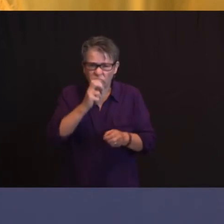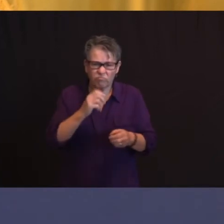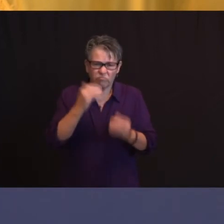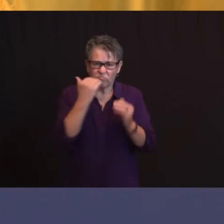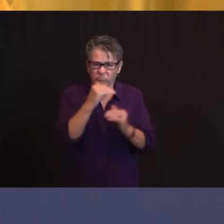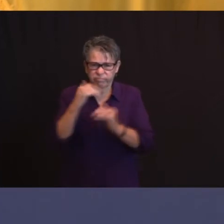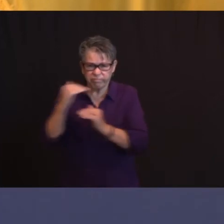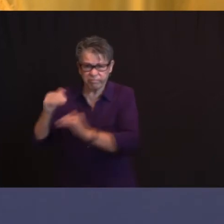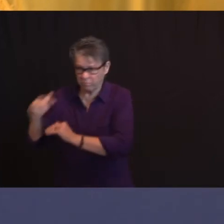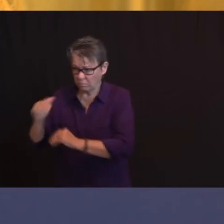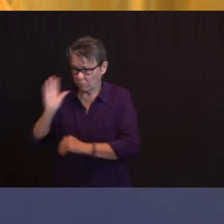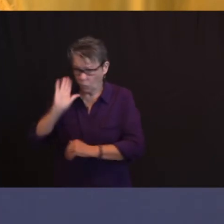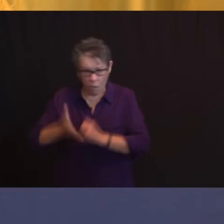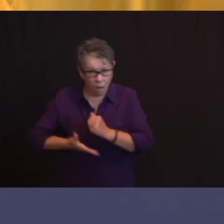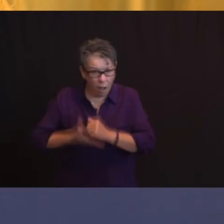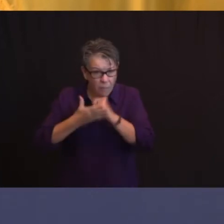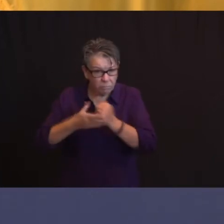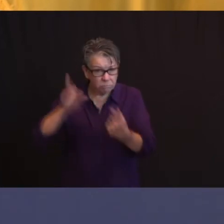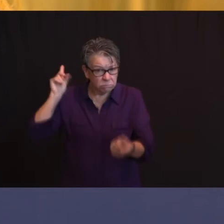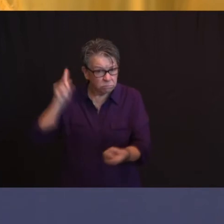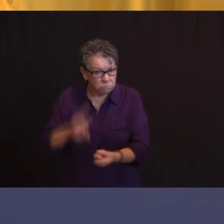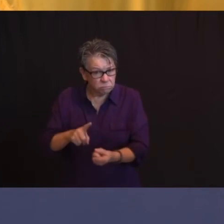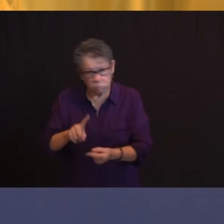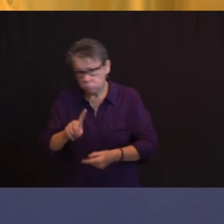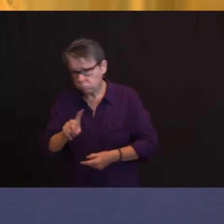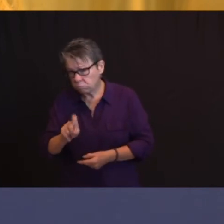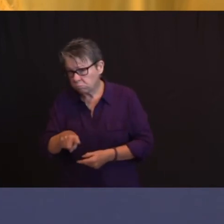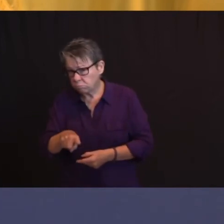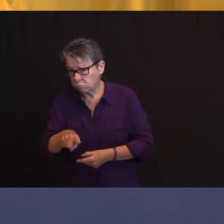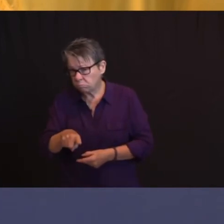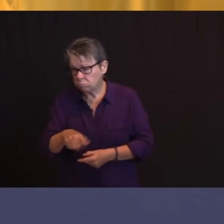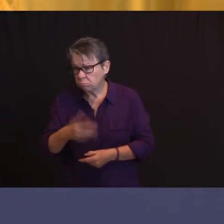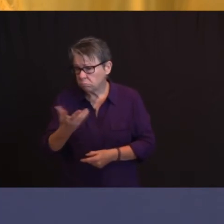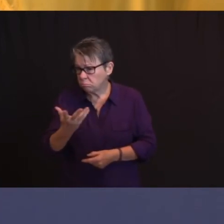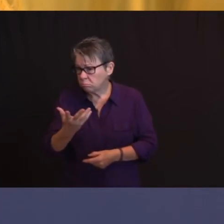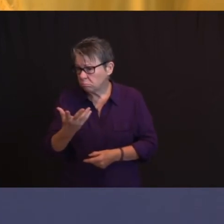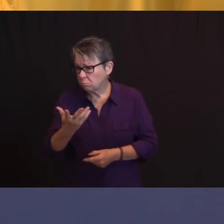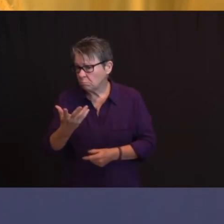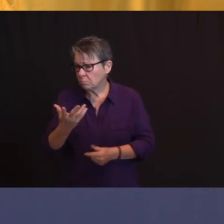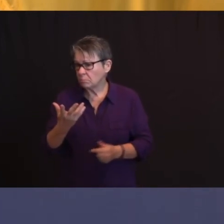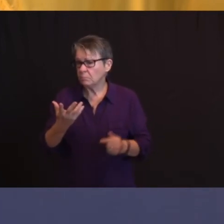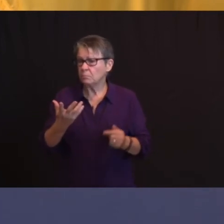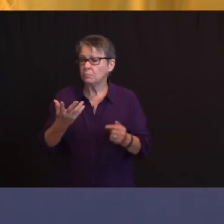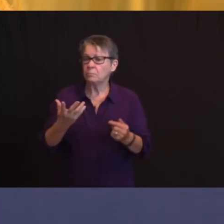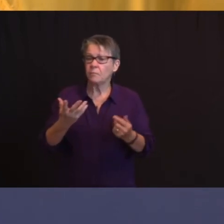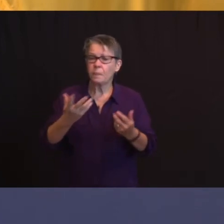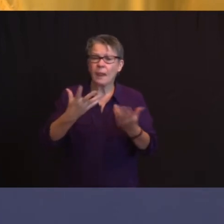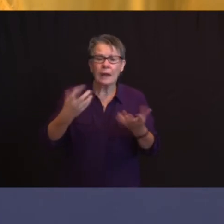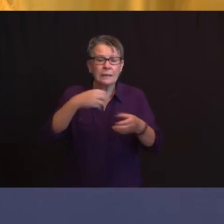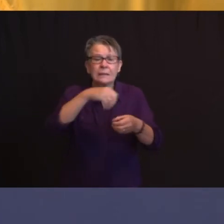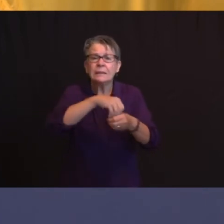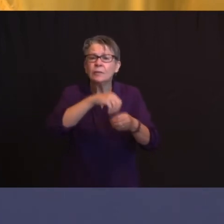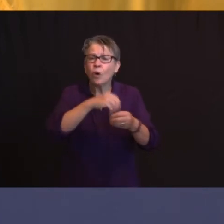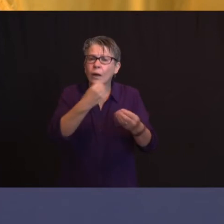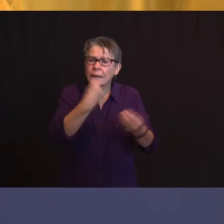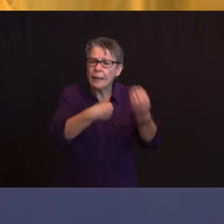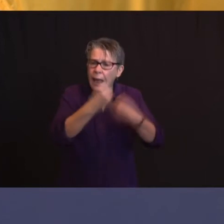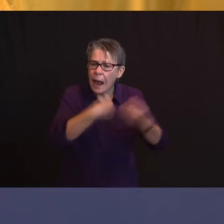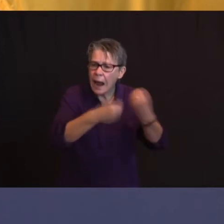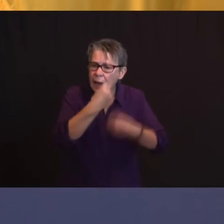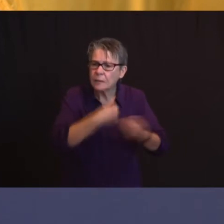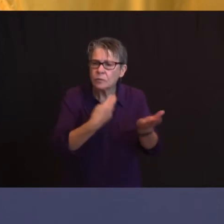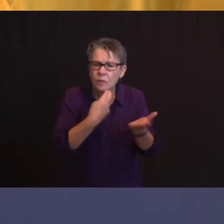and indoor sports as the next 3 steps on Monday. Are you considering more? On testing, we're getting reports